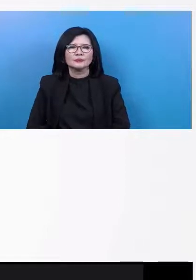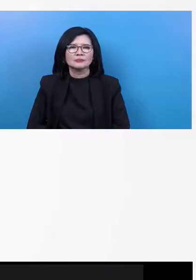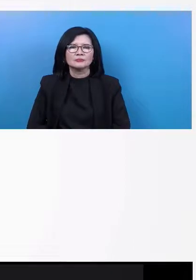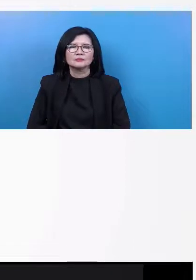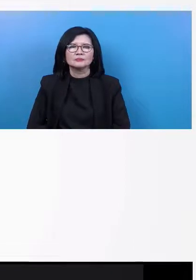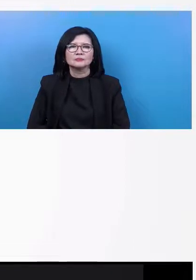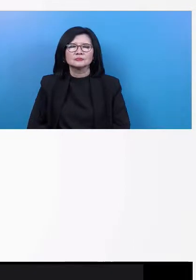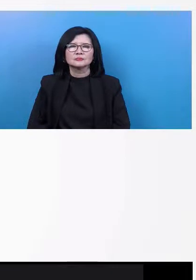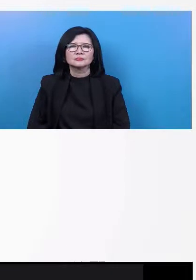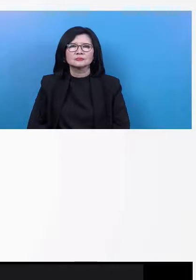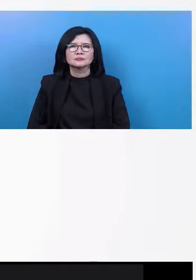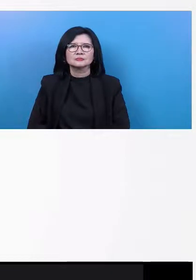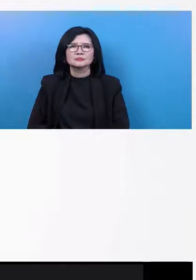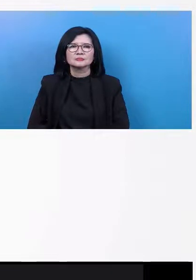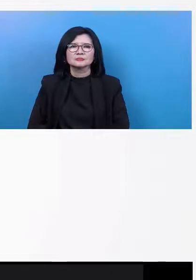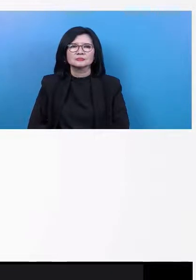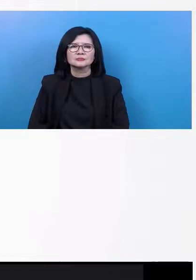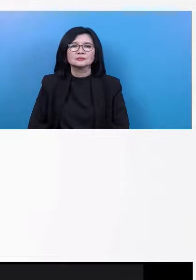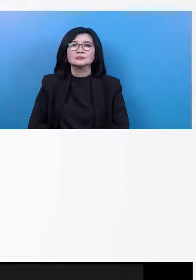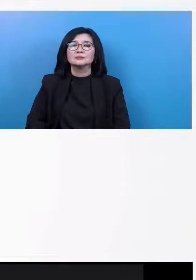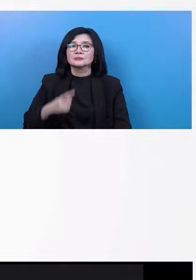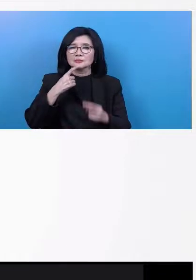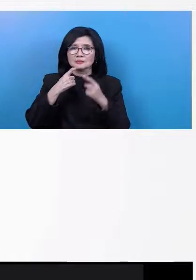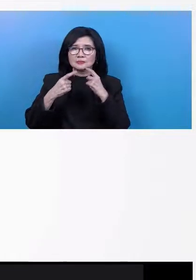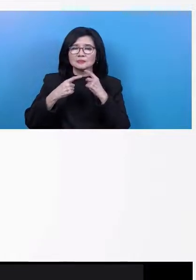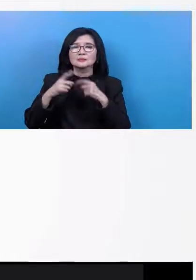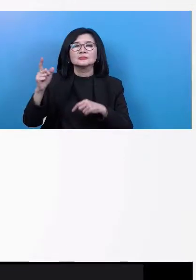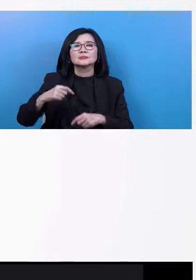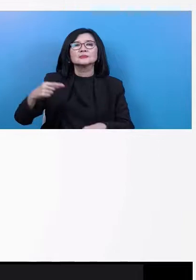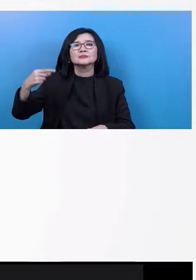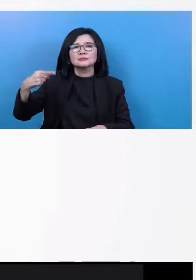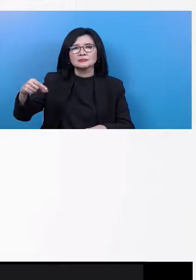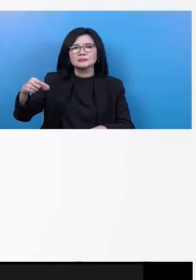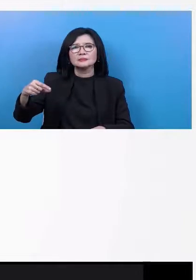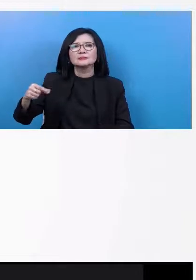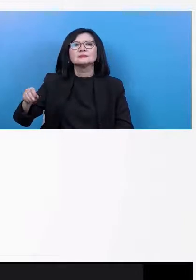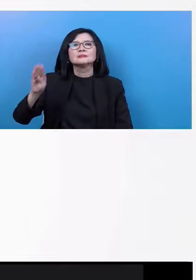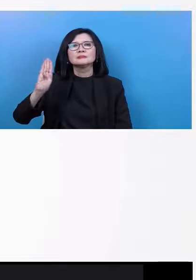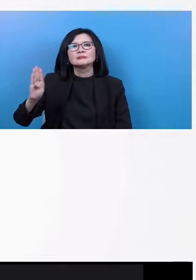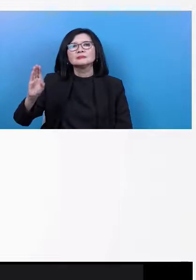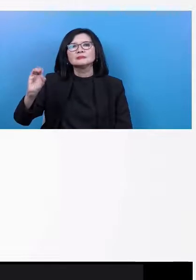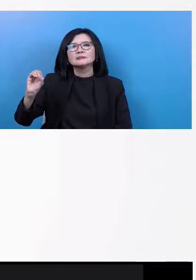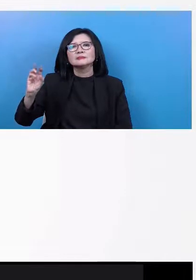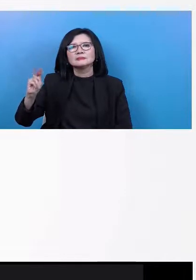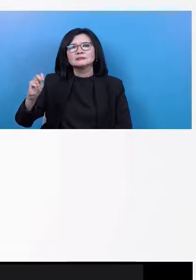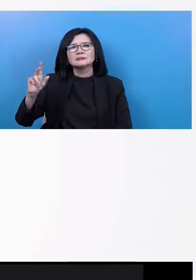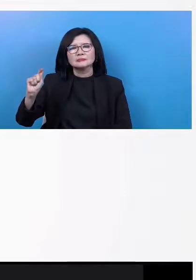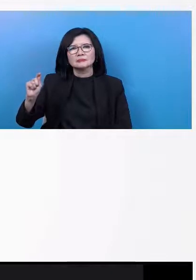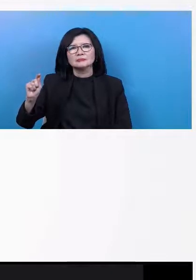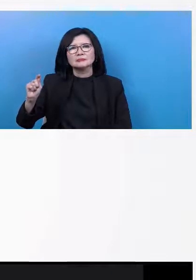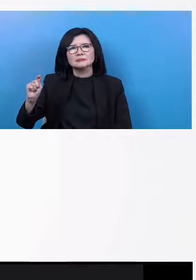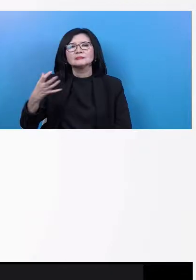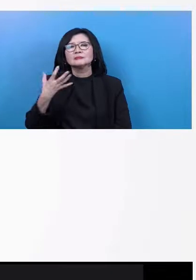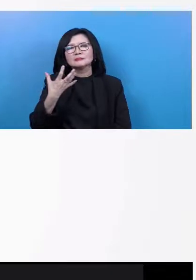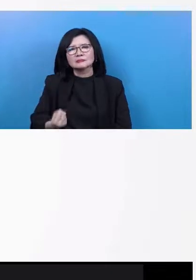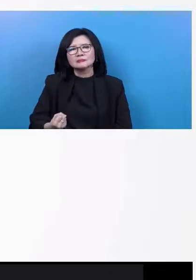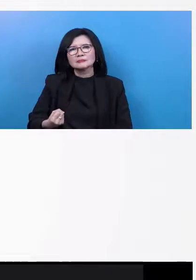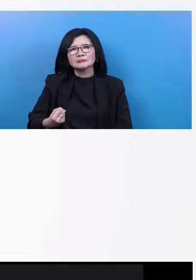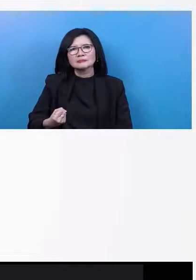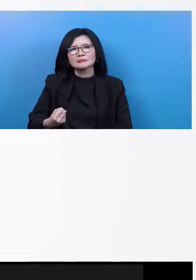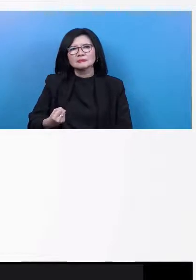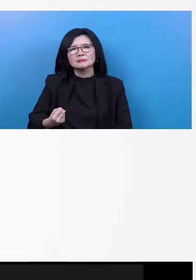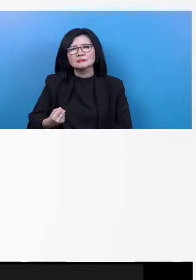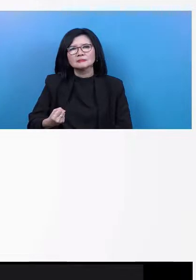the green bond side of things, so Fogson is one of our members. They have over $3 billion in green